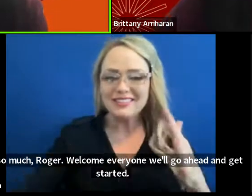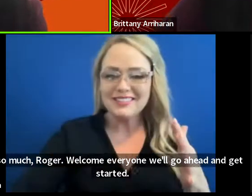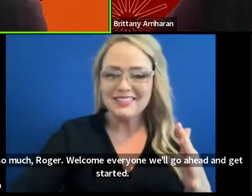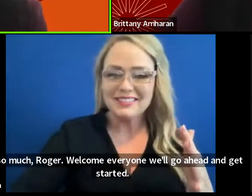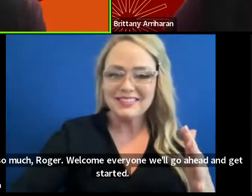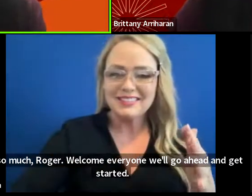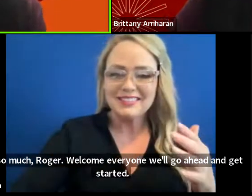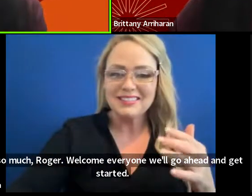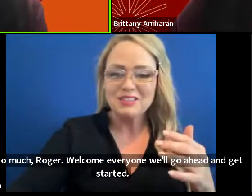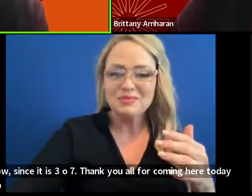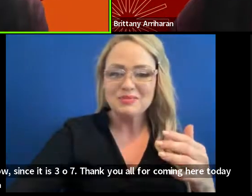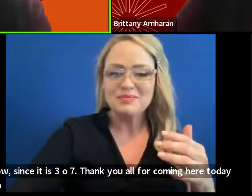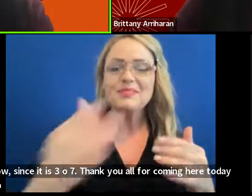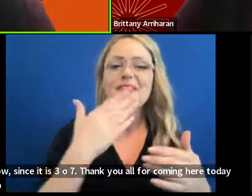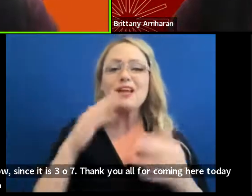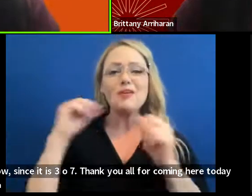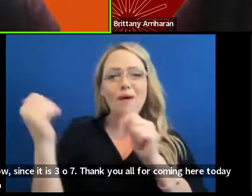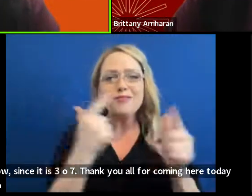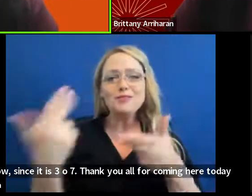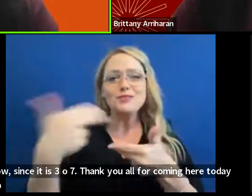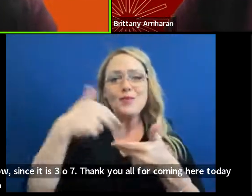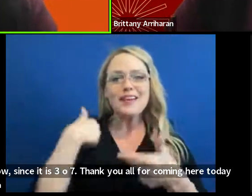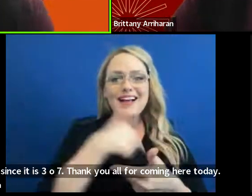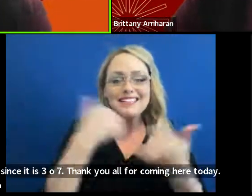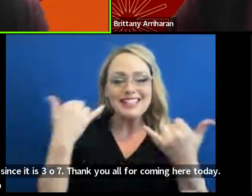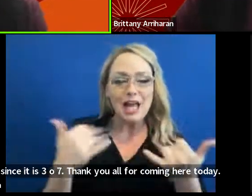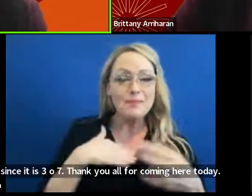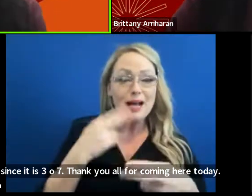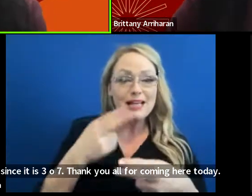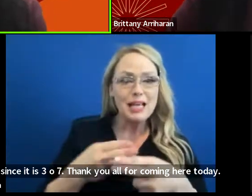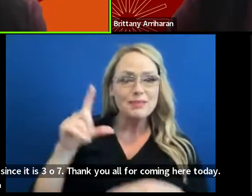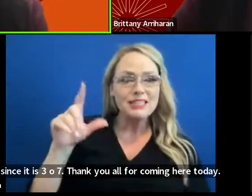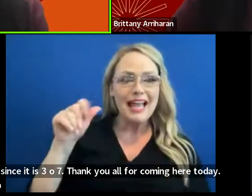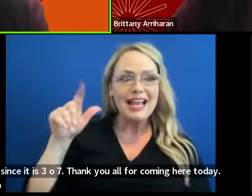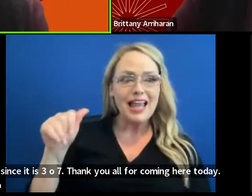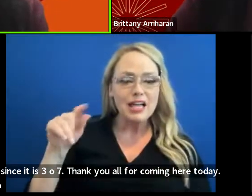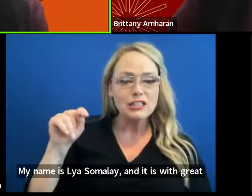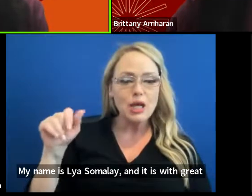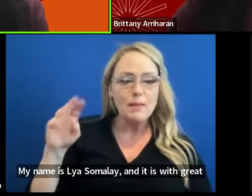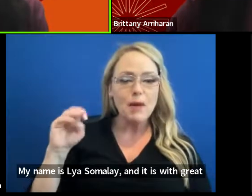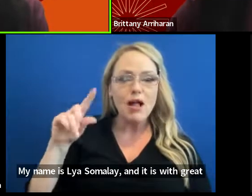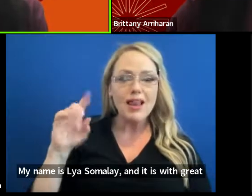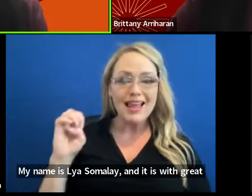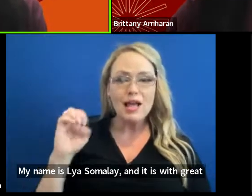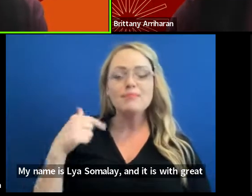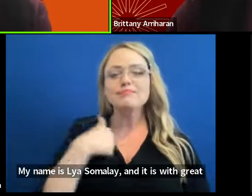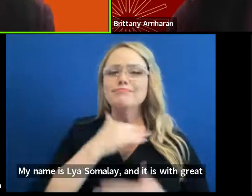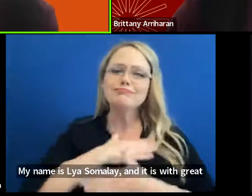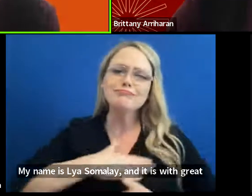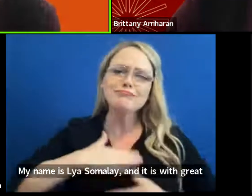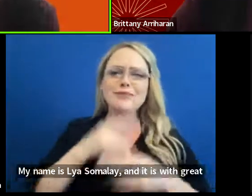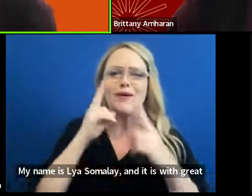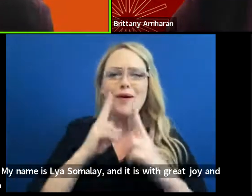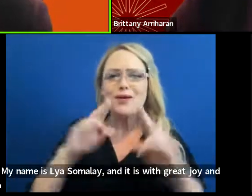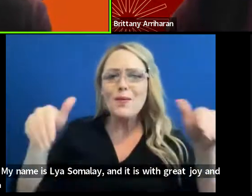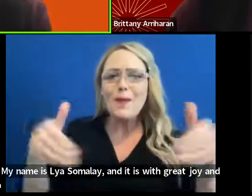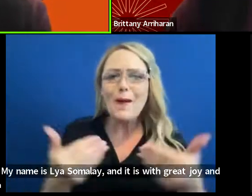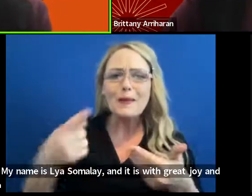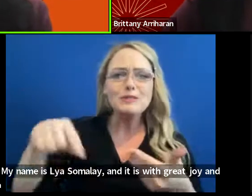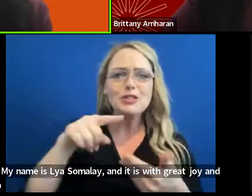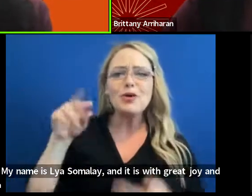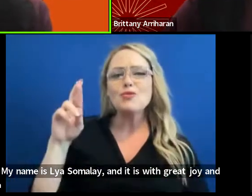for coming here today. My name is Leila Tamale, and it is with great joy and honor that I welcome you to the Rise and